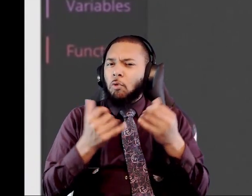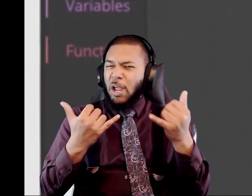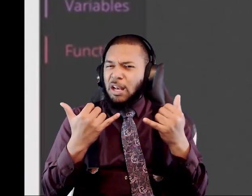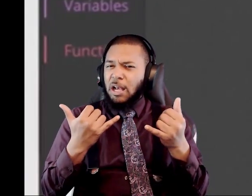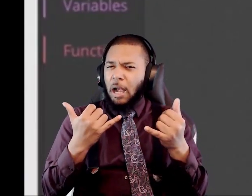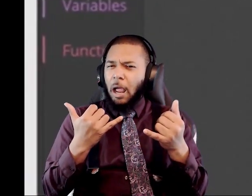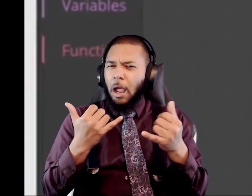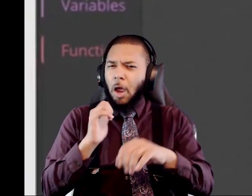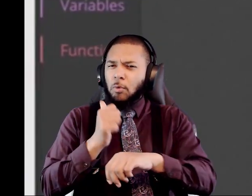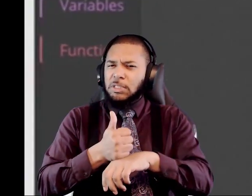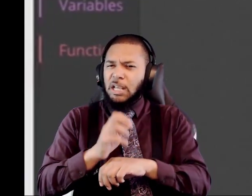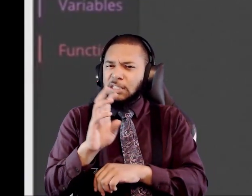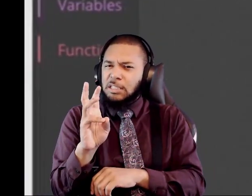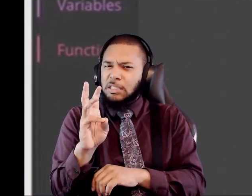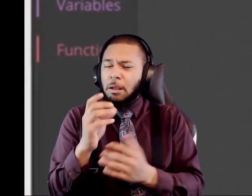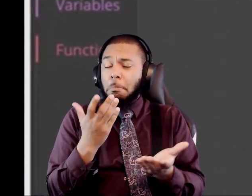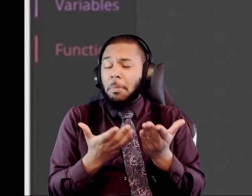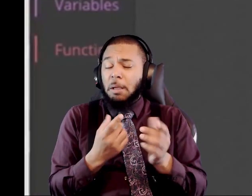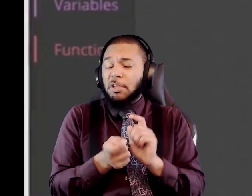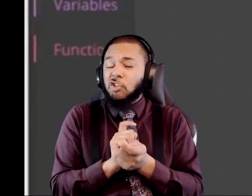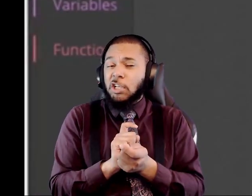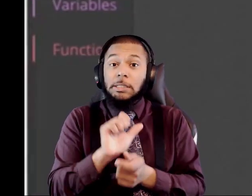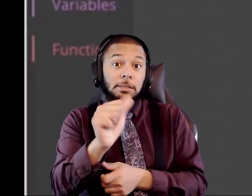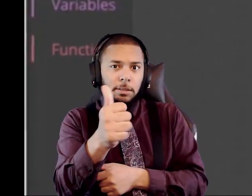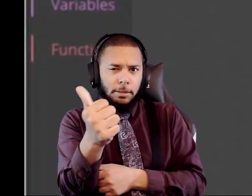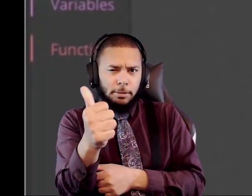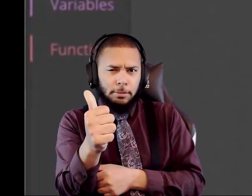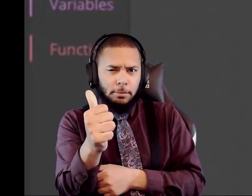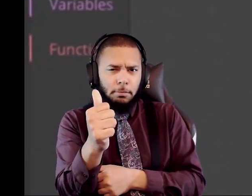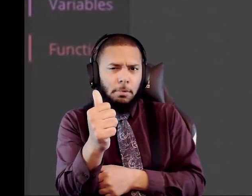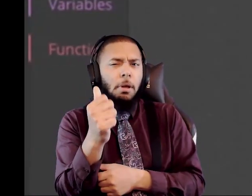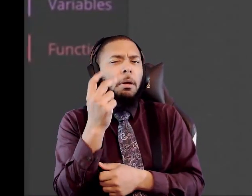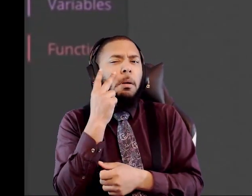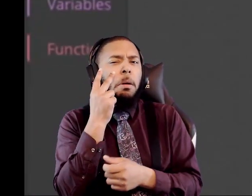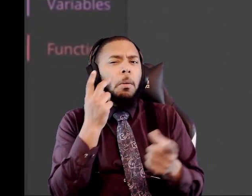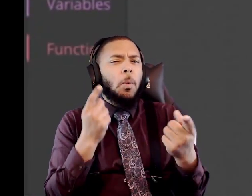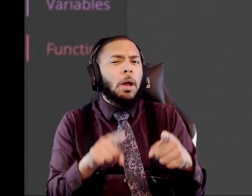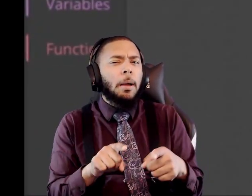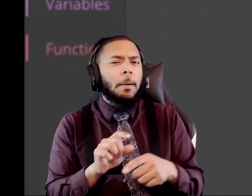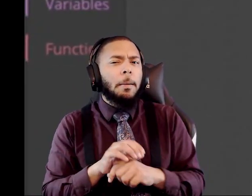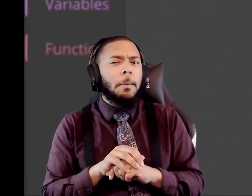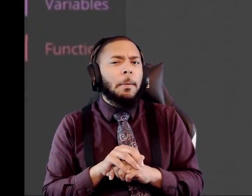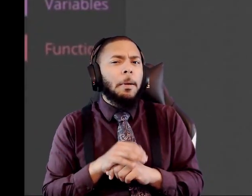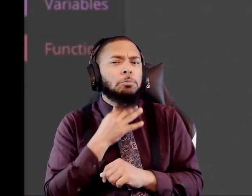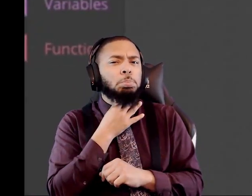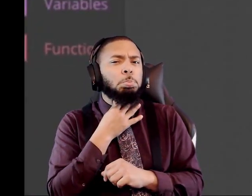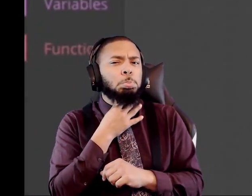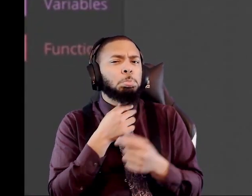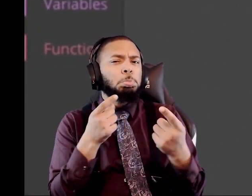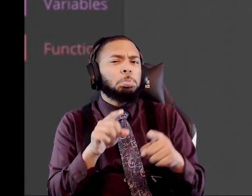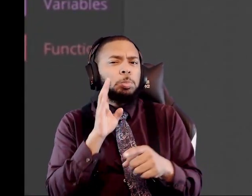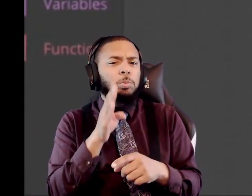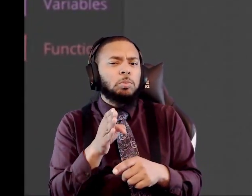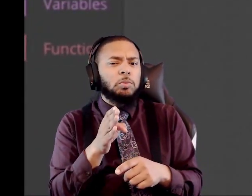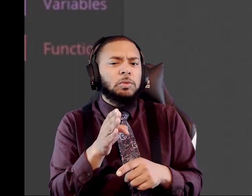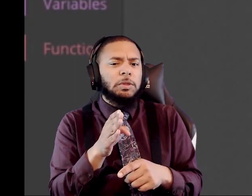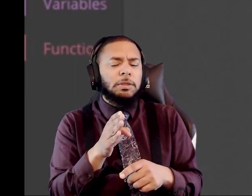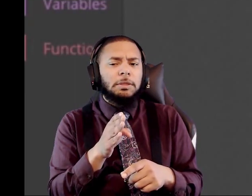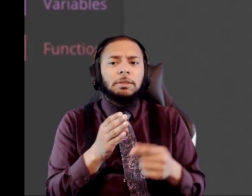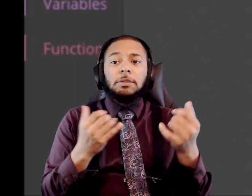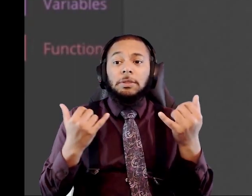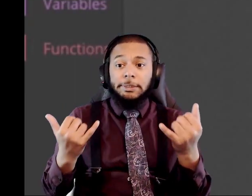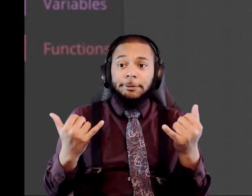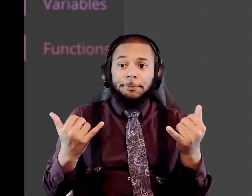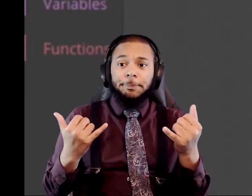now, but maybe I can set it to 10. I wonder what that will do. Now I'm going to put my draw